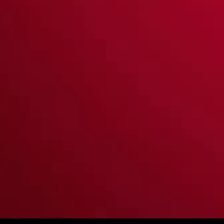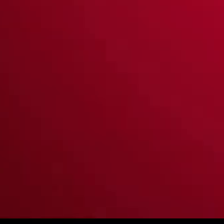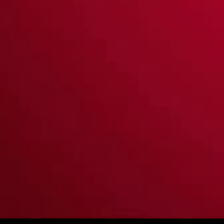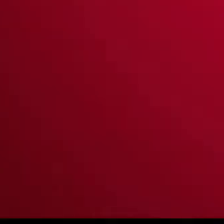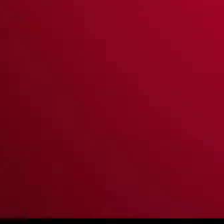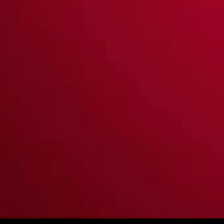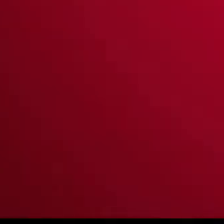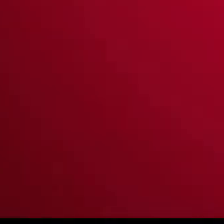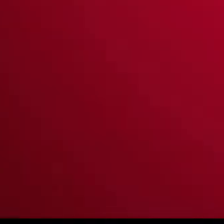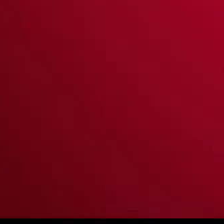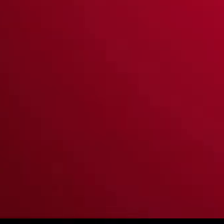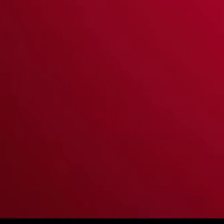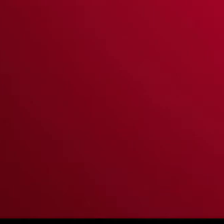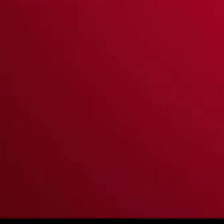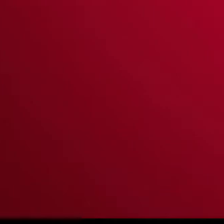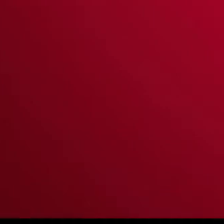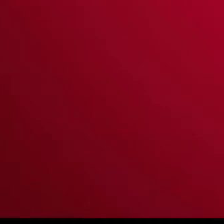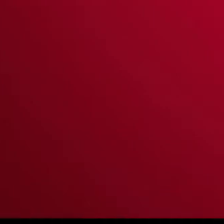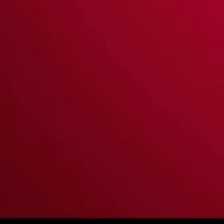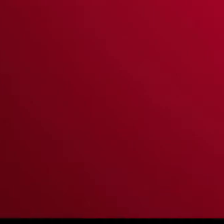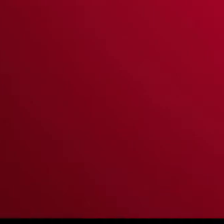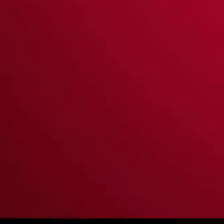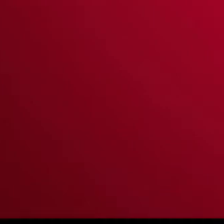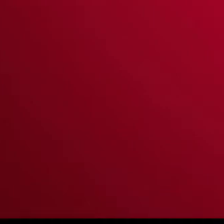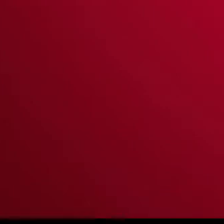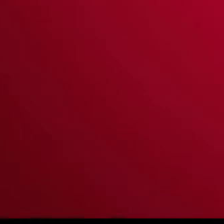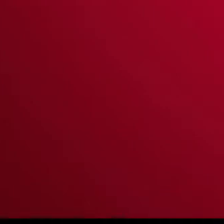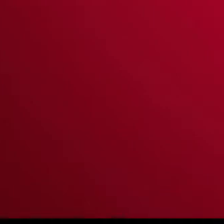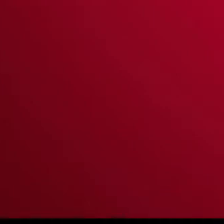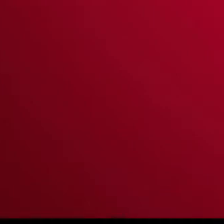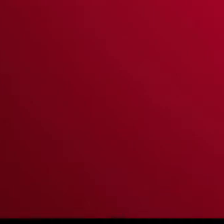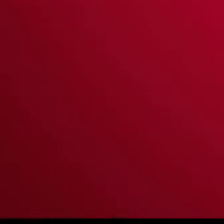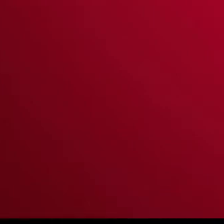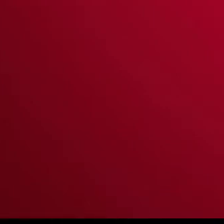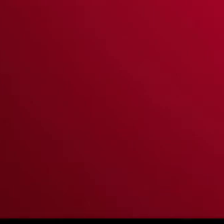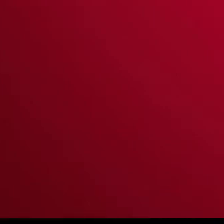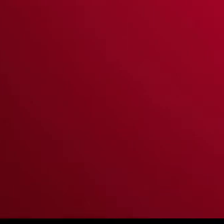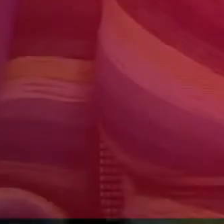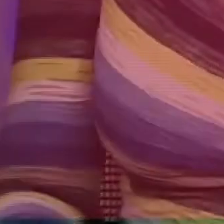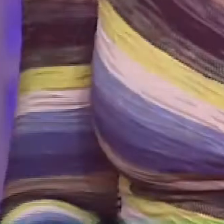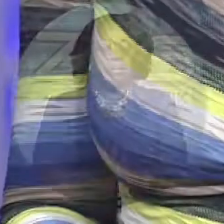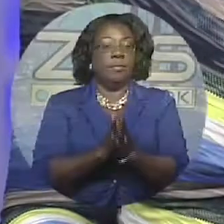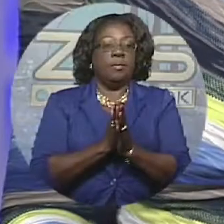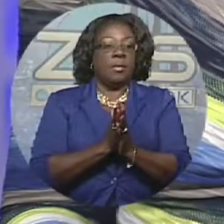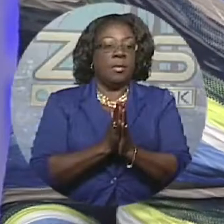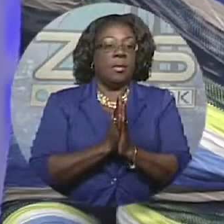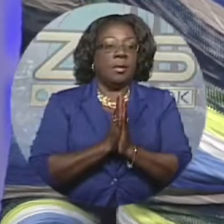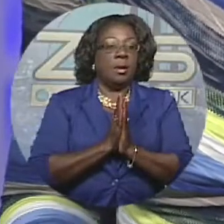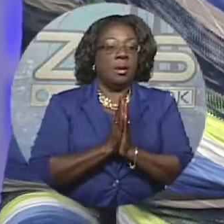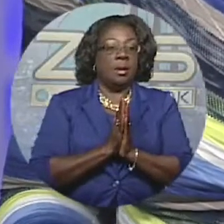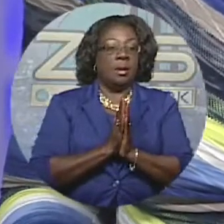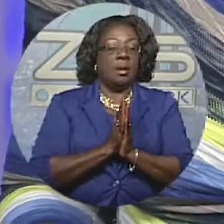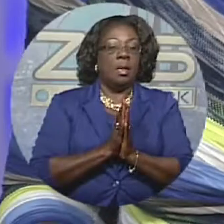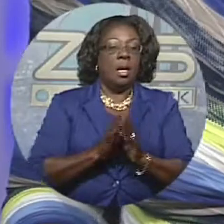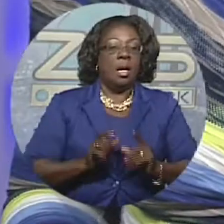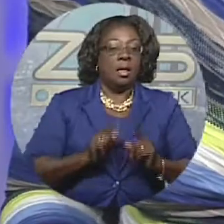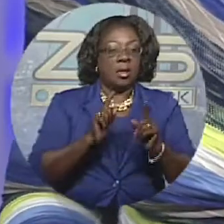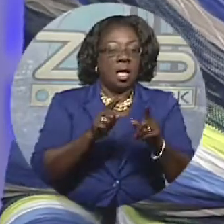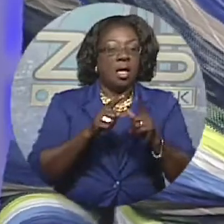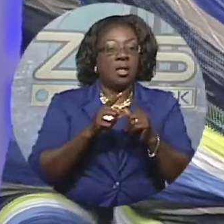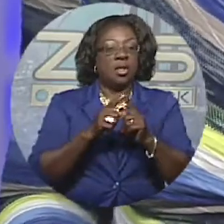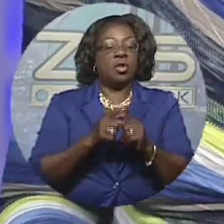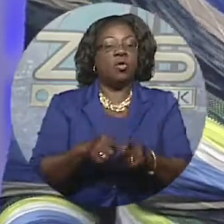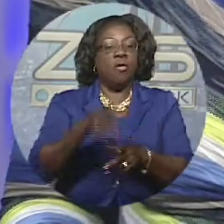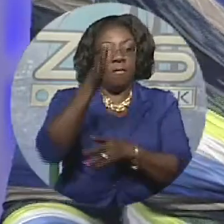This portion of the news brought to you by McDonald's. McDonald's, I'm loving it. A charge to fathers